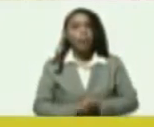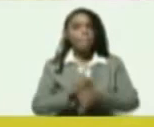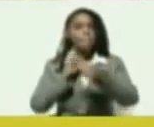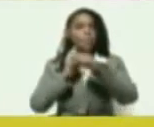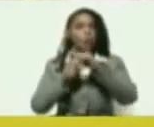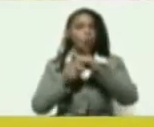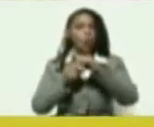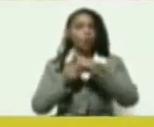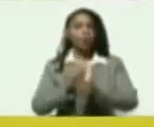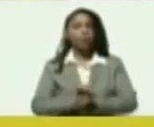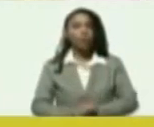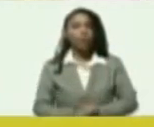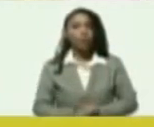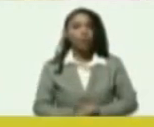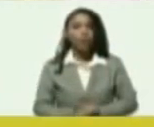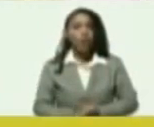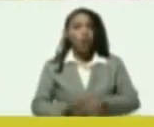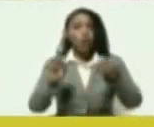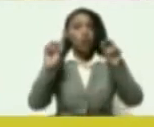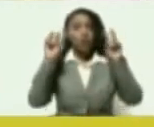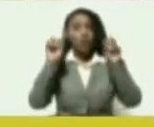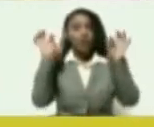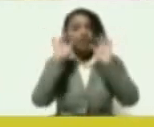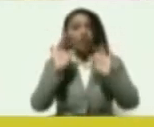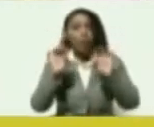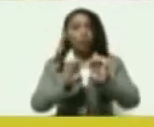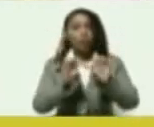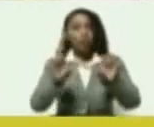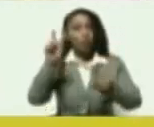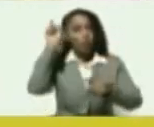with new forms of